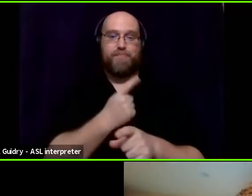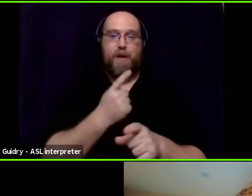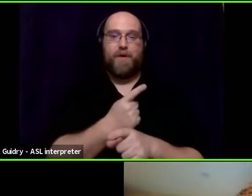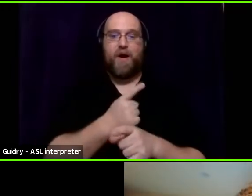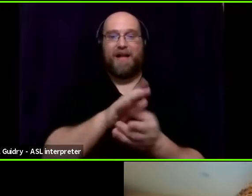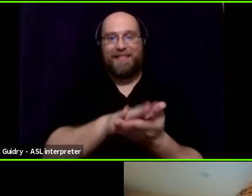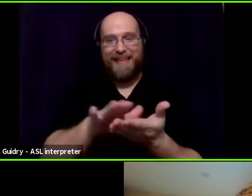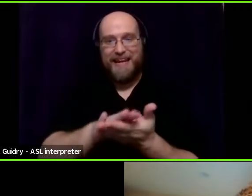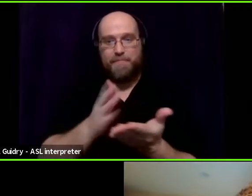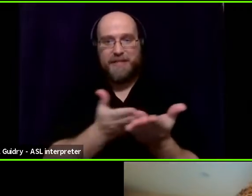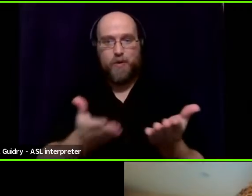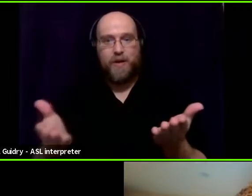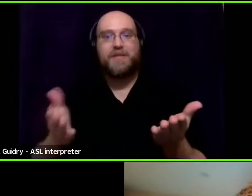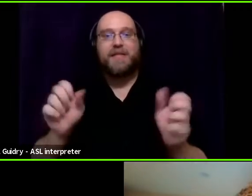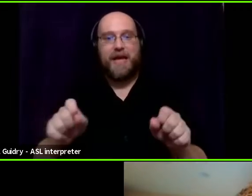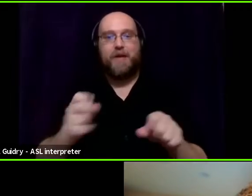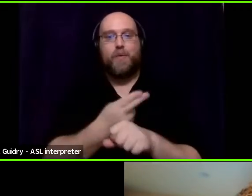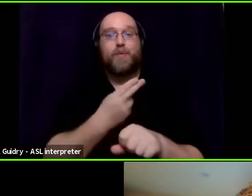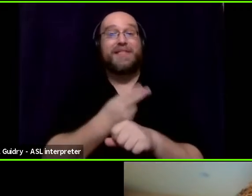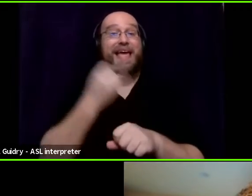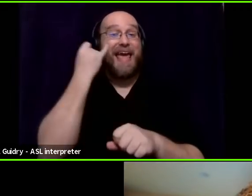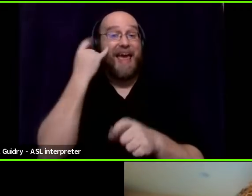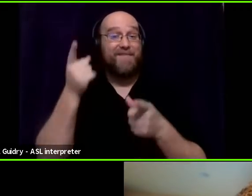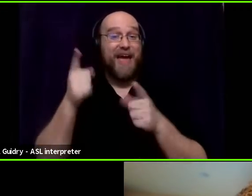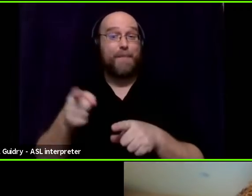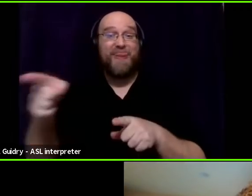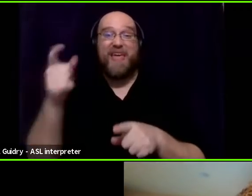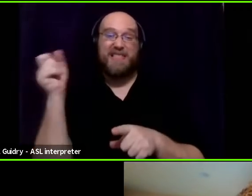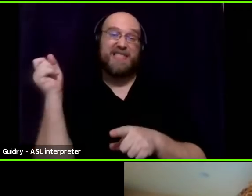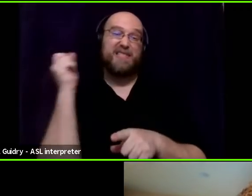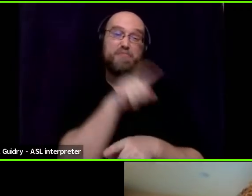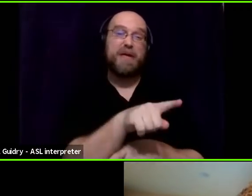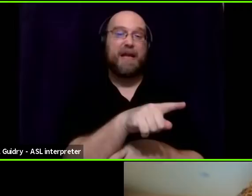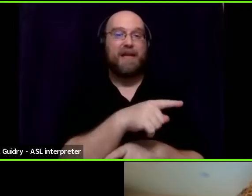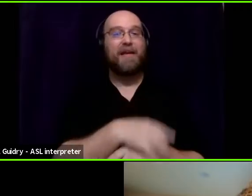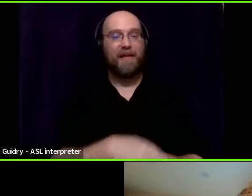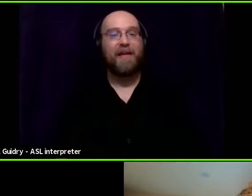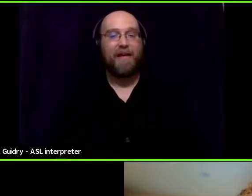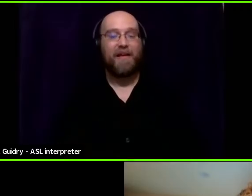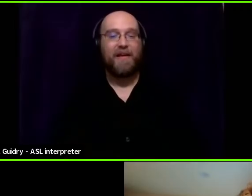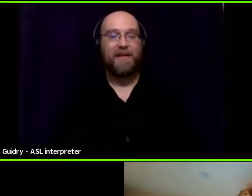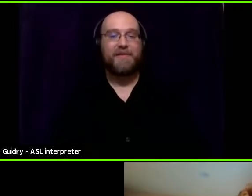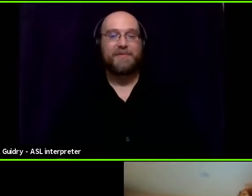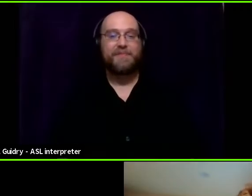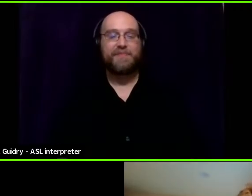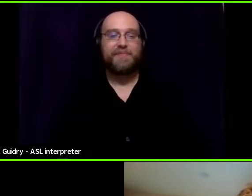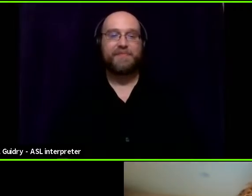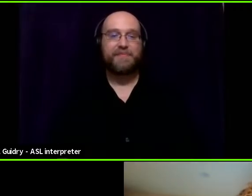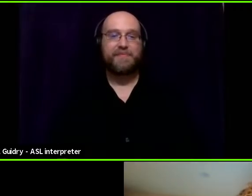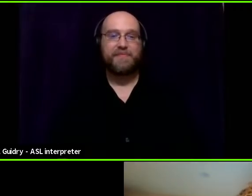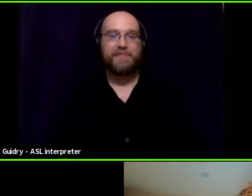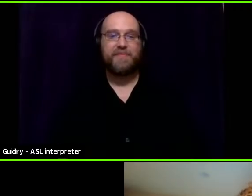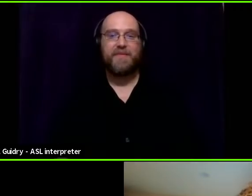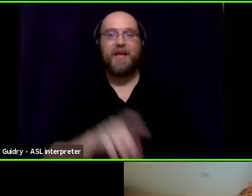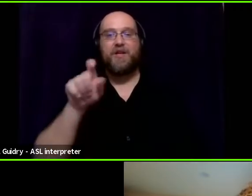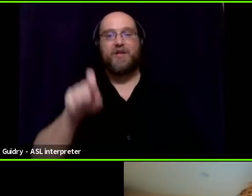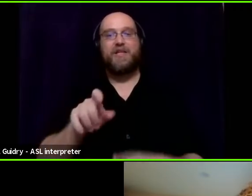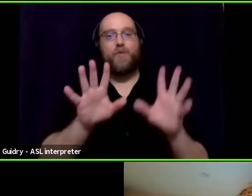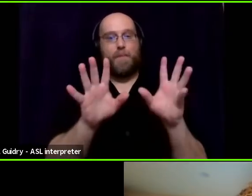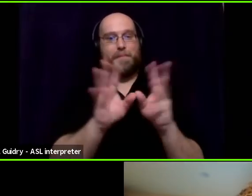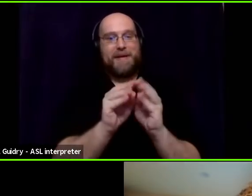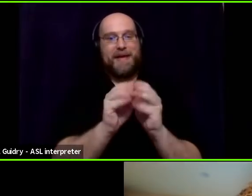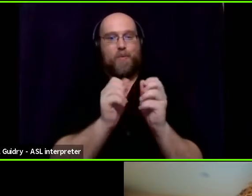you can use if they happen to spit. And you will need to meet with the IEP team